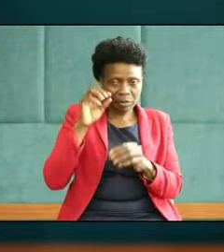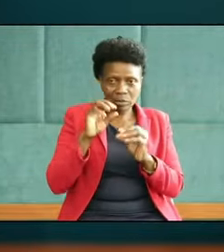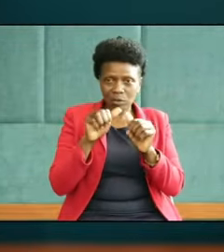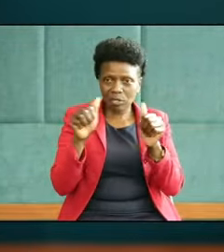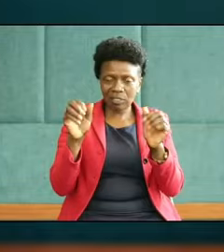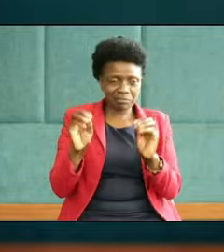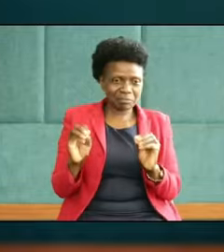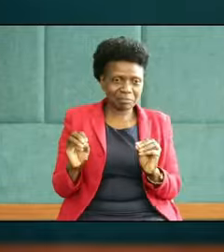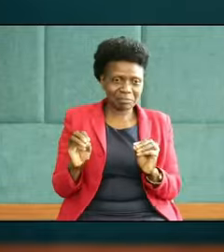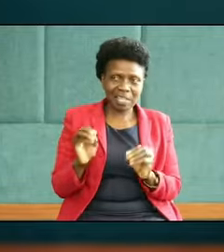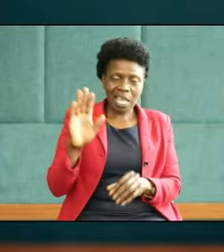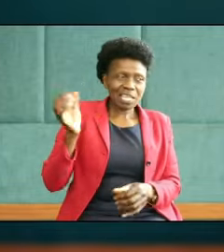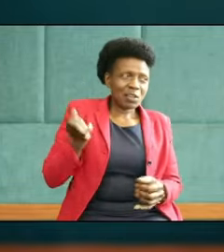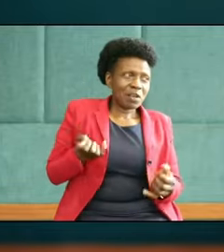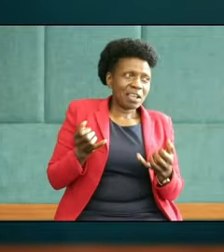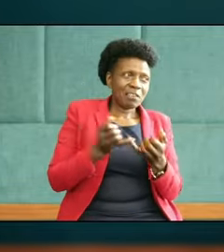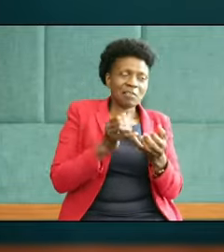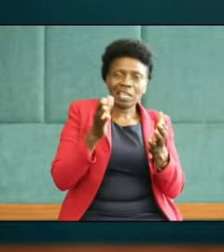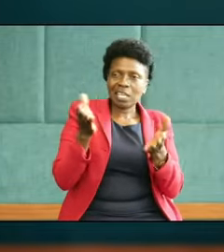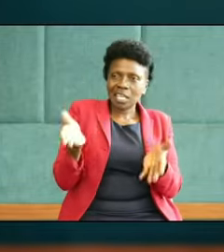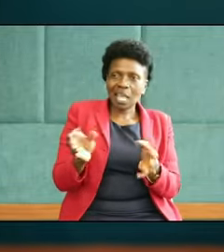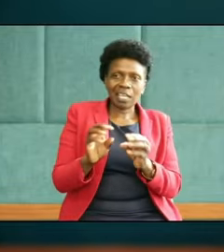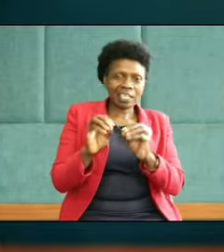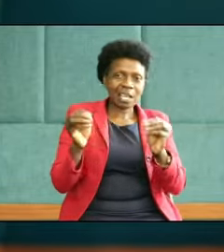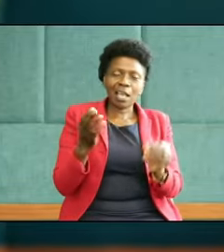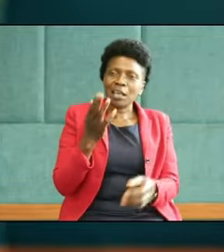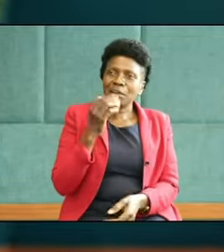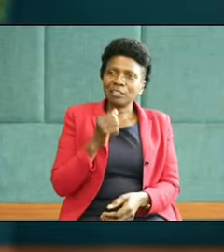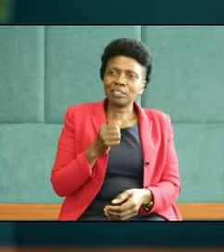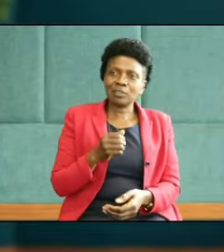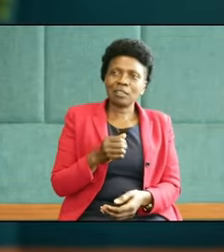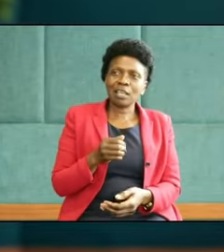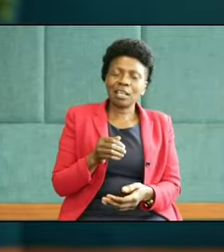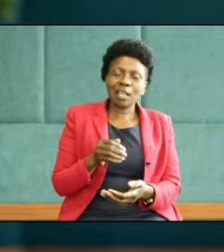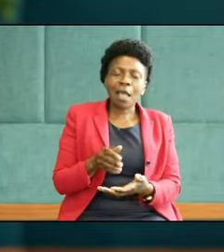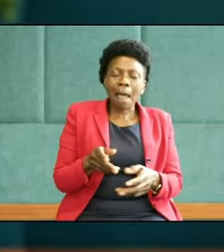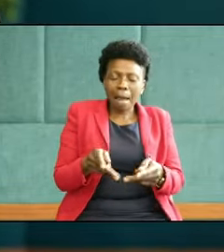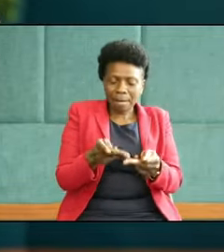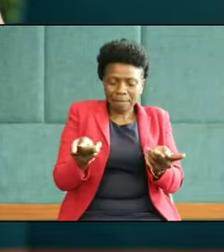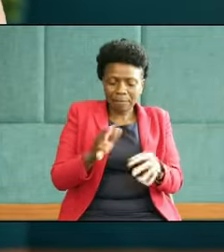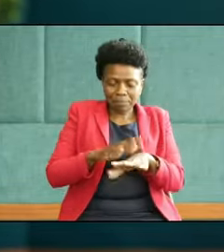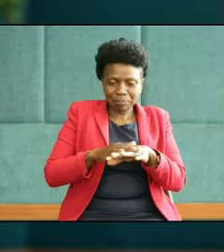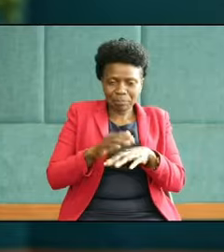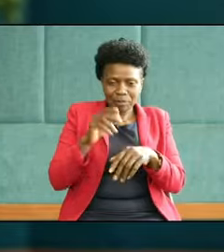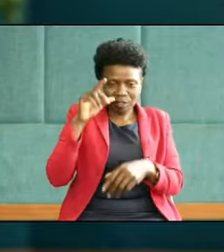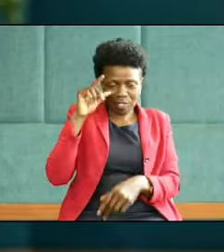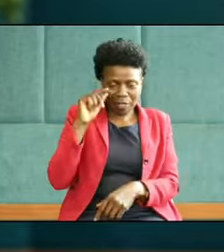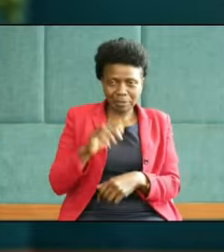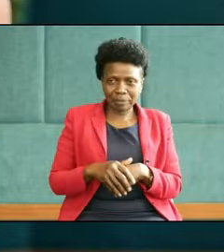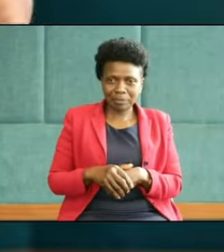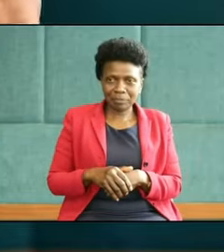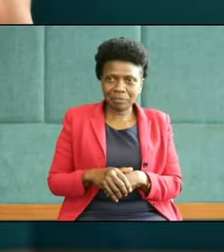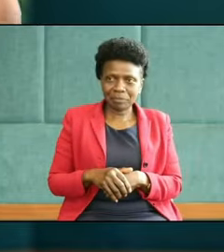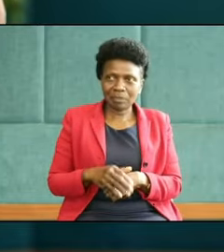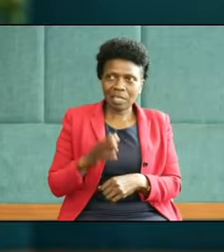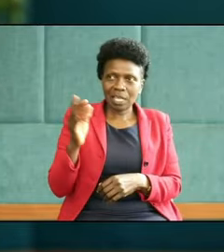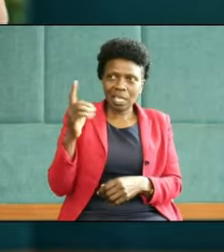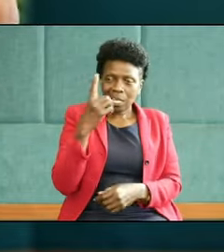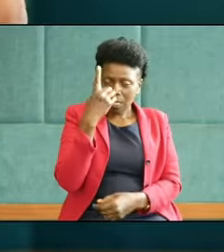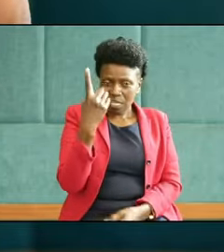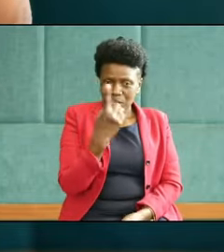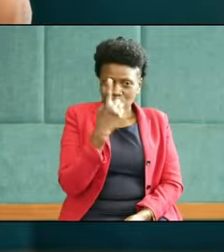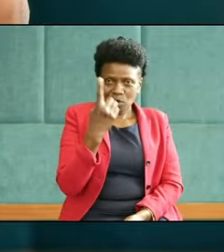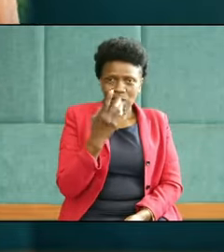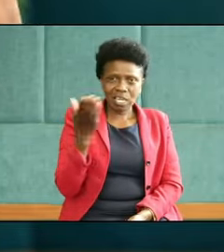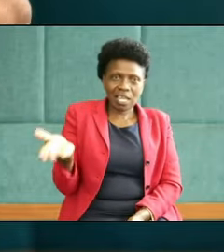here already, you know. So, I need good mattress, good ambience. I wrap myself in a mattress as a lonely man. When I wake up, my